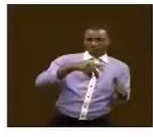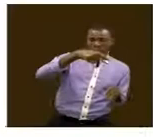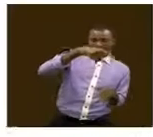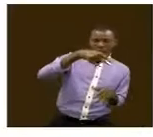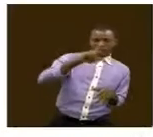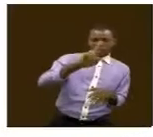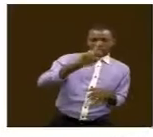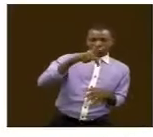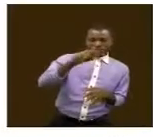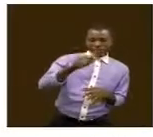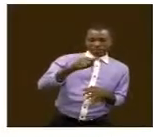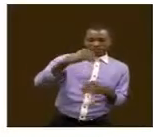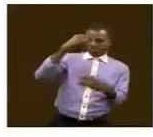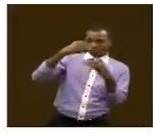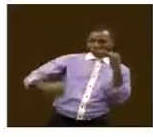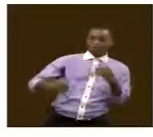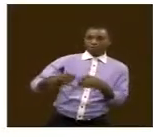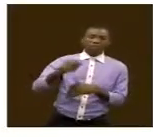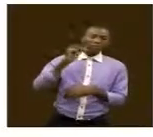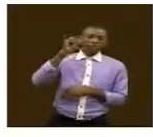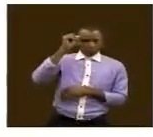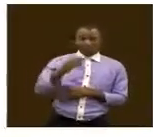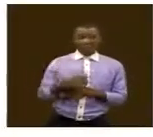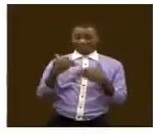Now, I want you to look at this video.